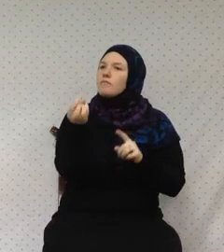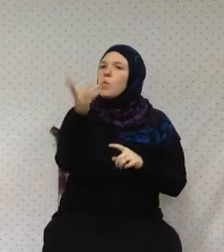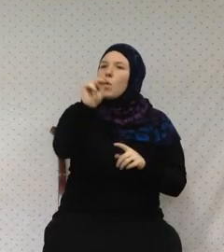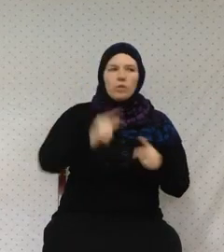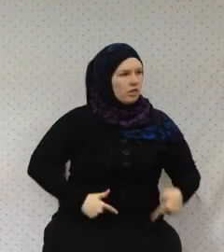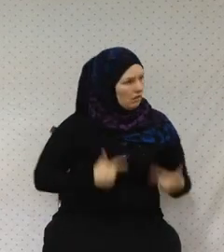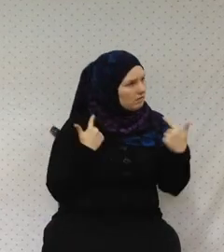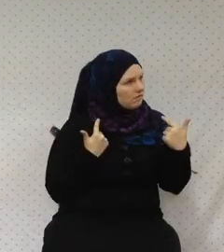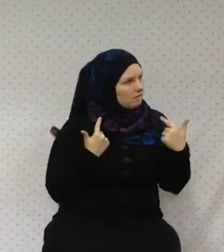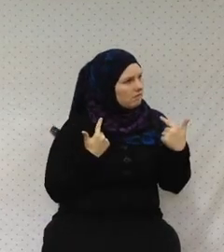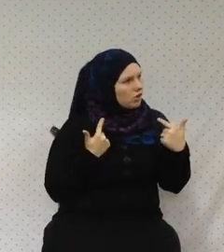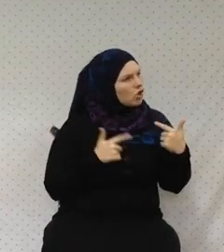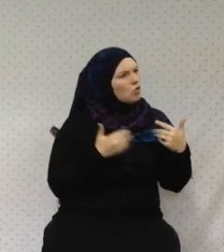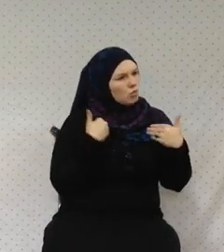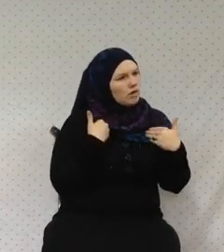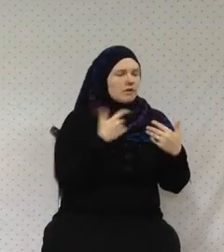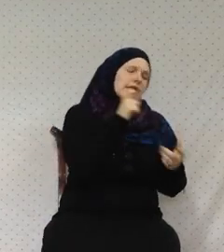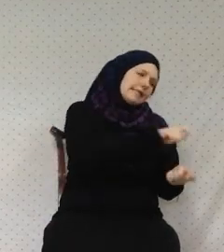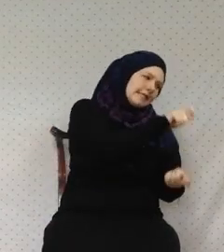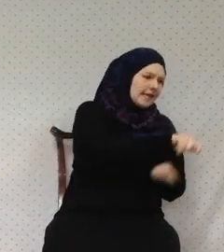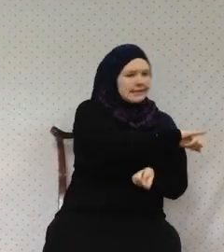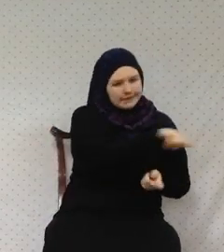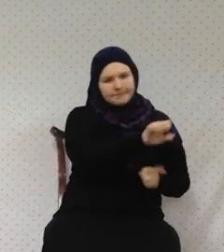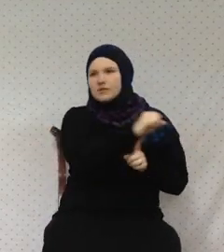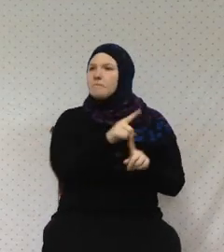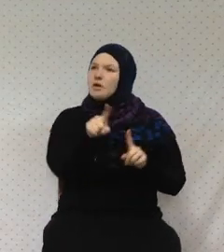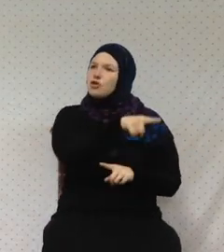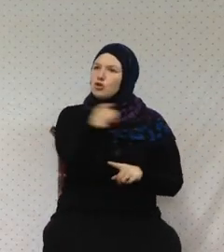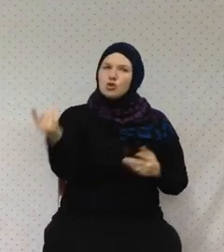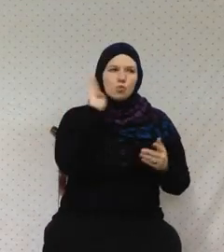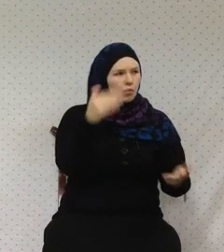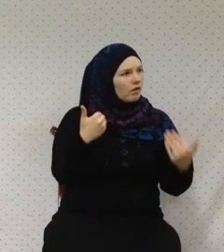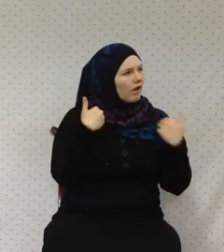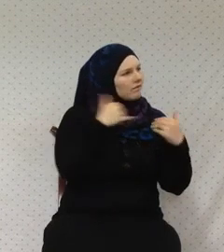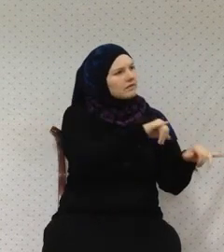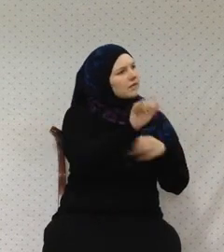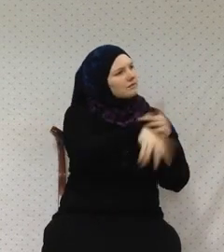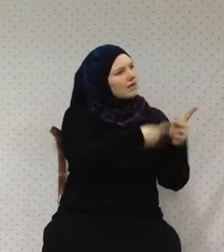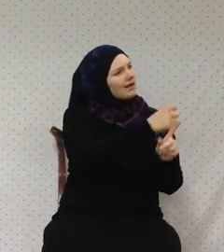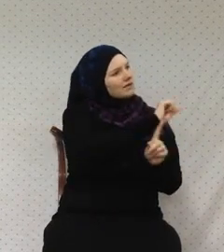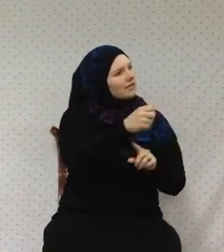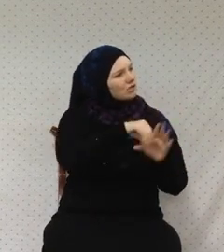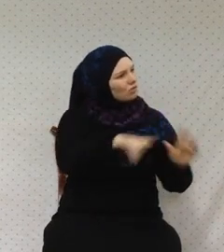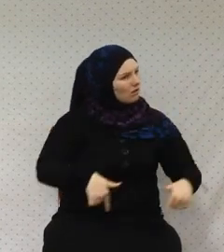will find similar but not exactly the same situations repeating in your life.